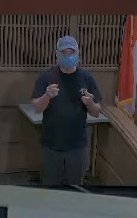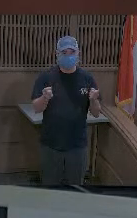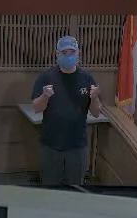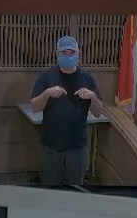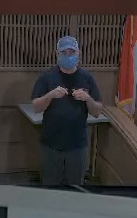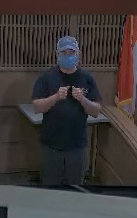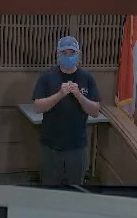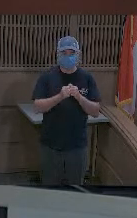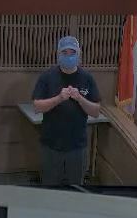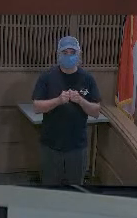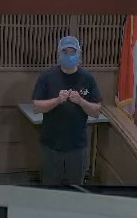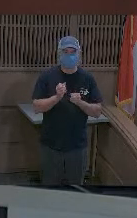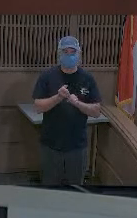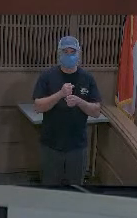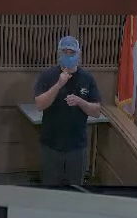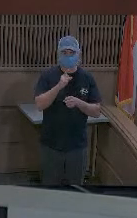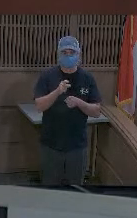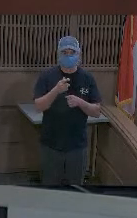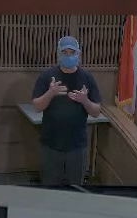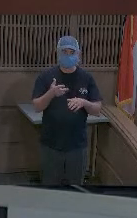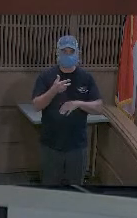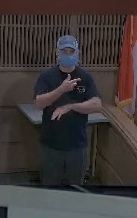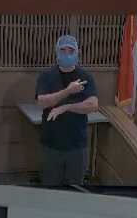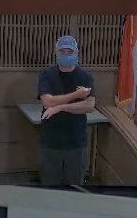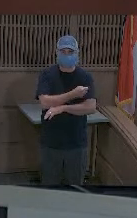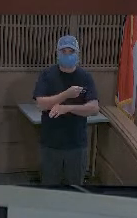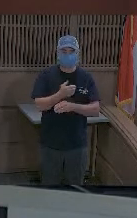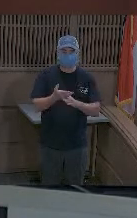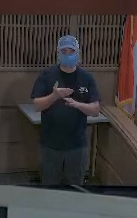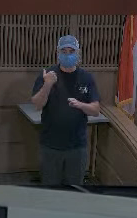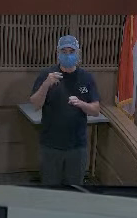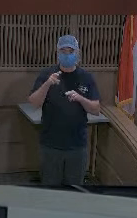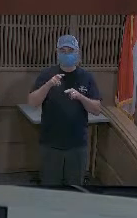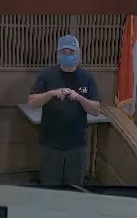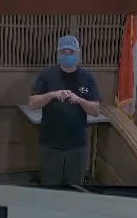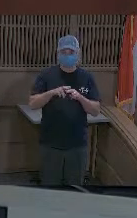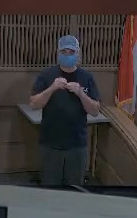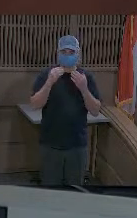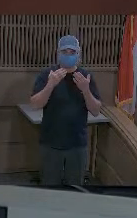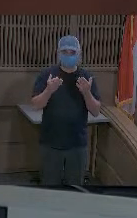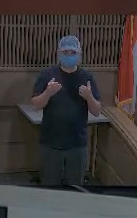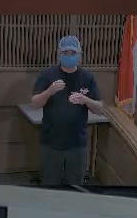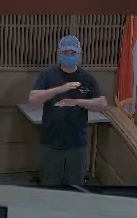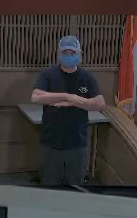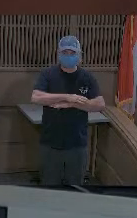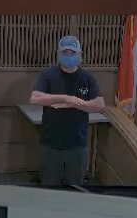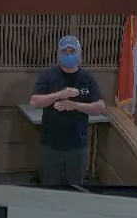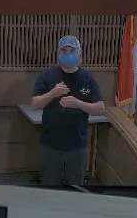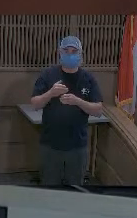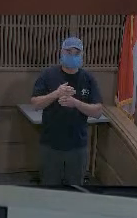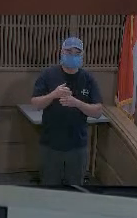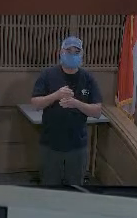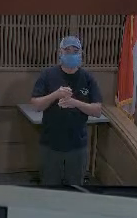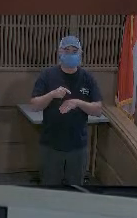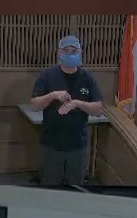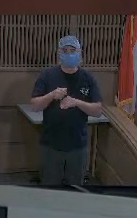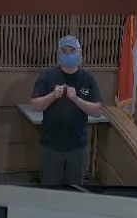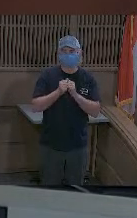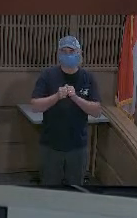you're vaccinated before you sit down at the Thanksgiving dinner table and share time with family. It's